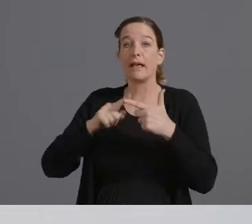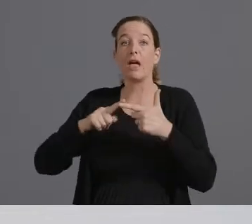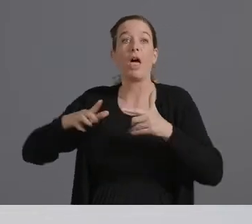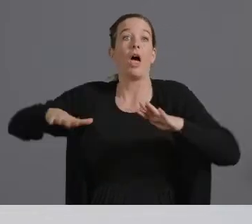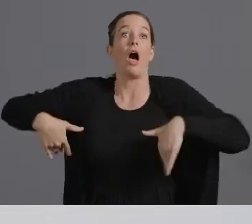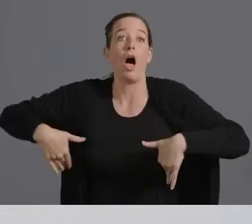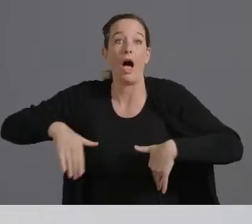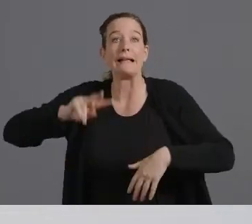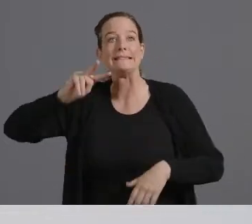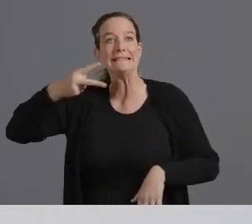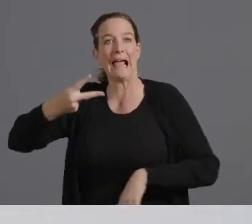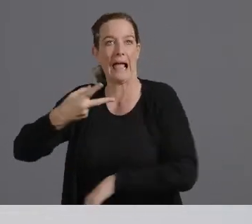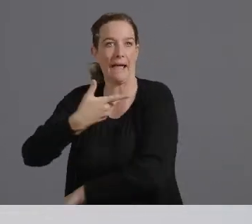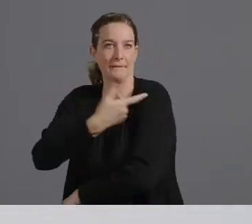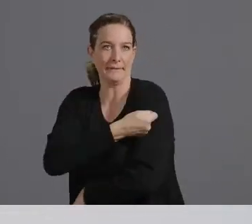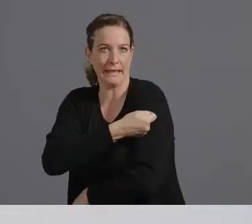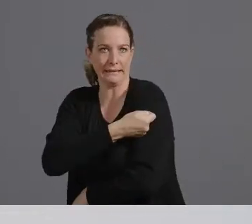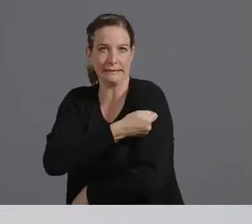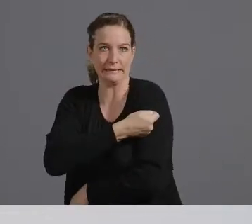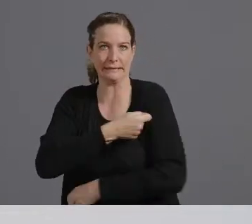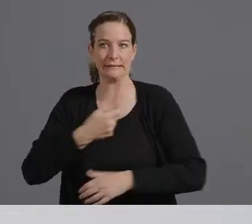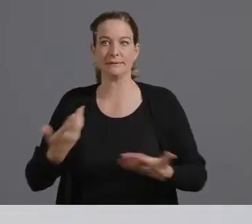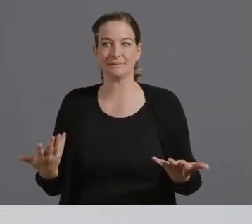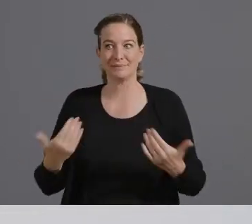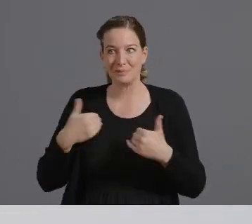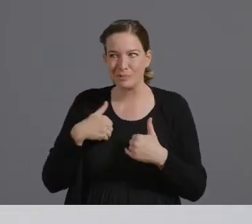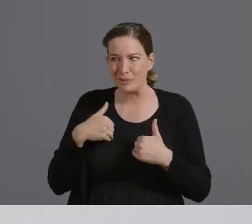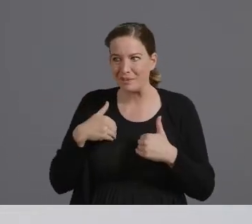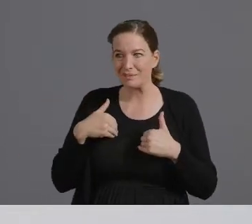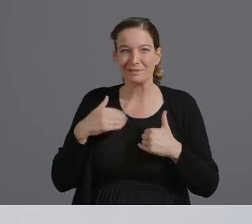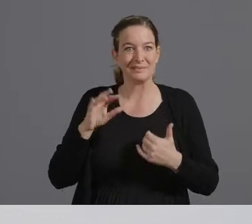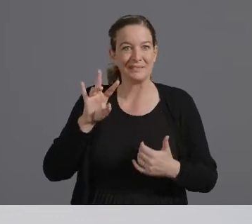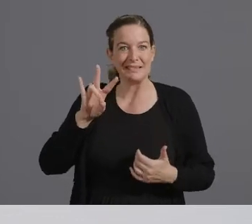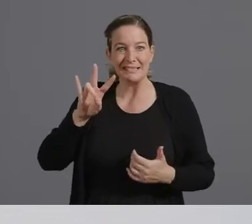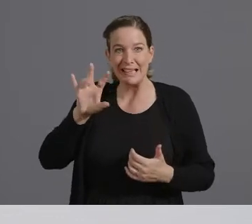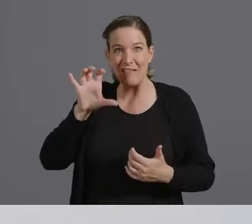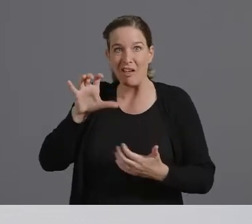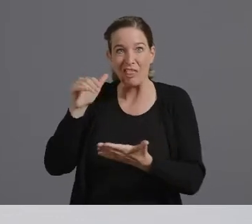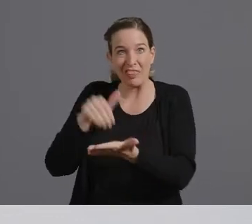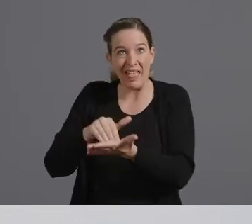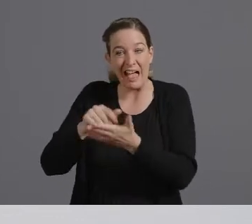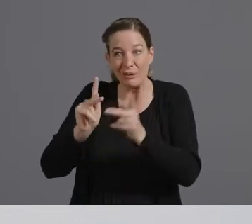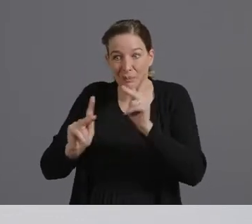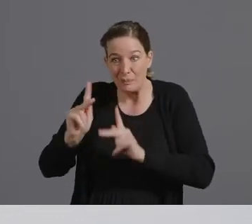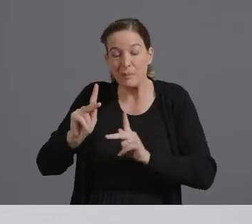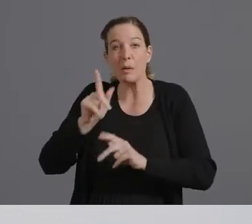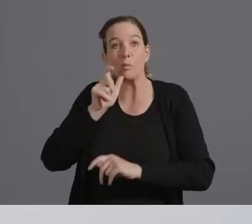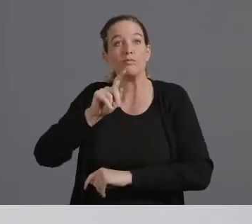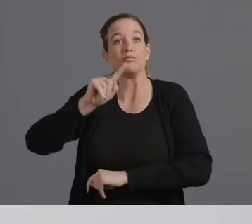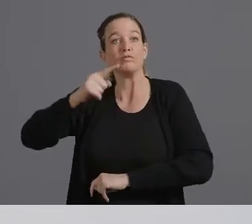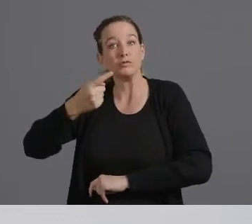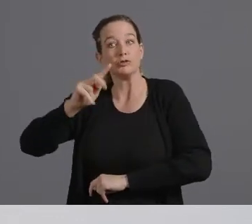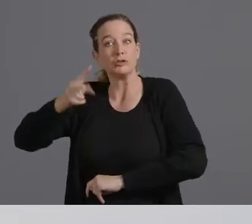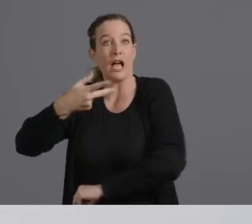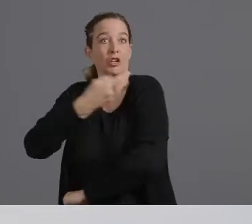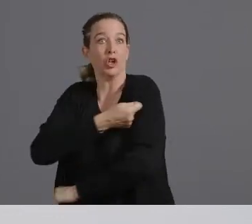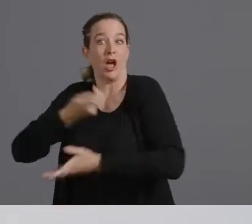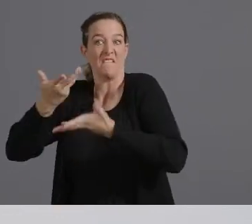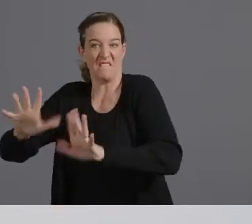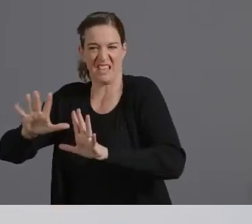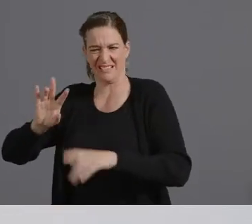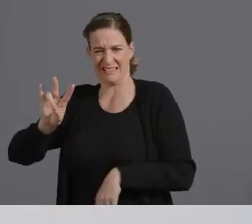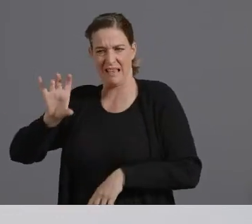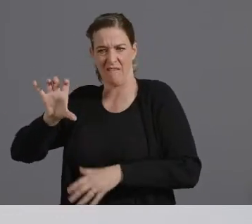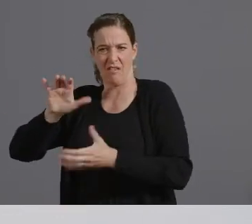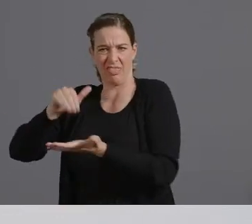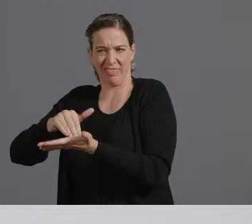yet, we only have 700,000 people fully vaccinated yet. Give me an idea of what led you to believe that